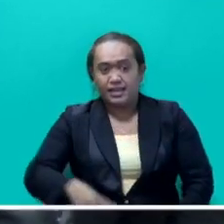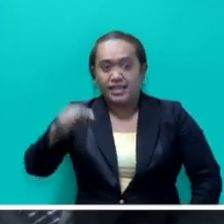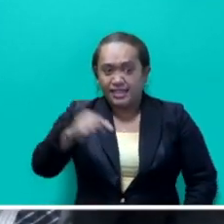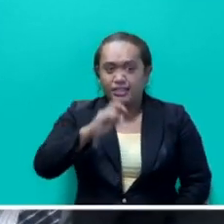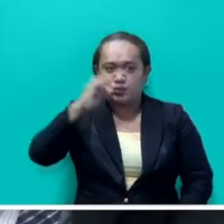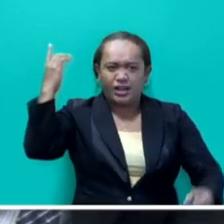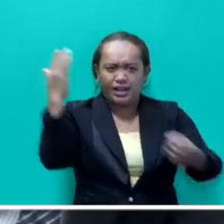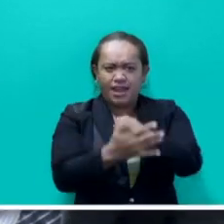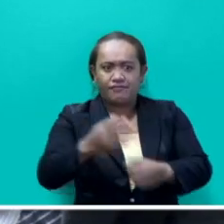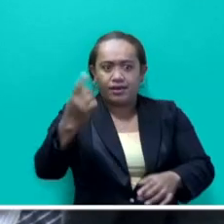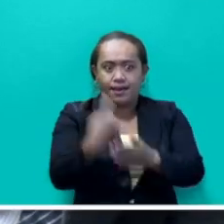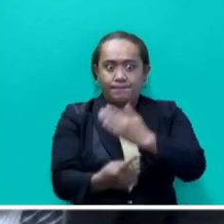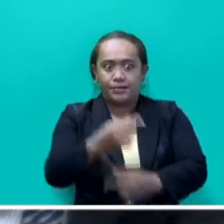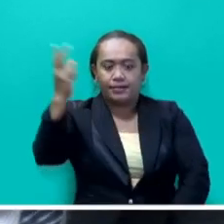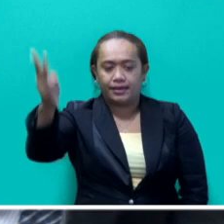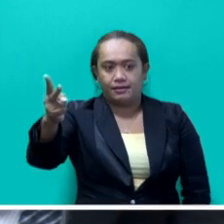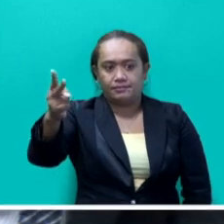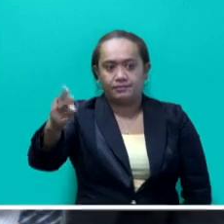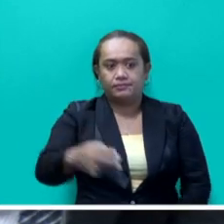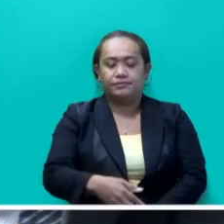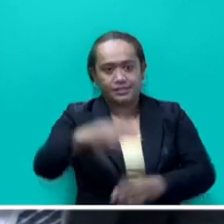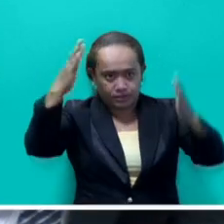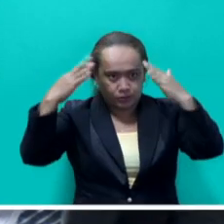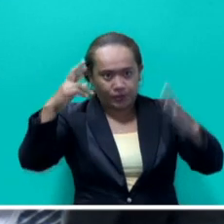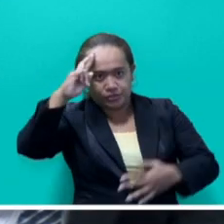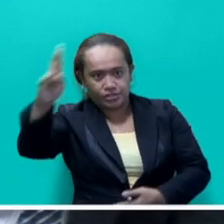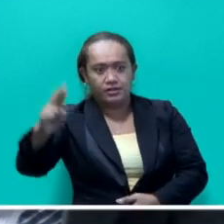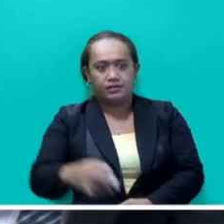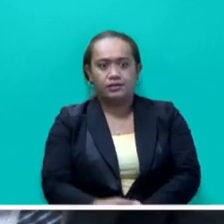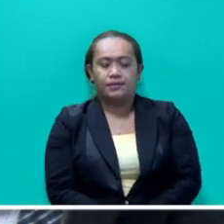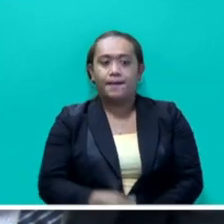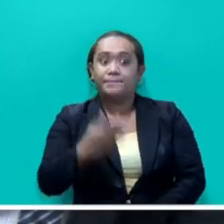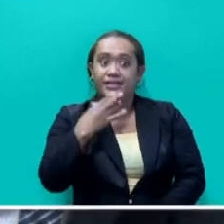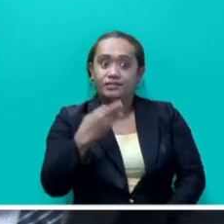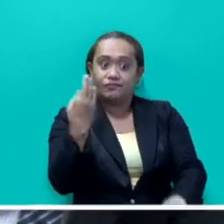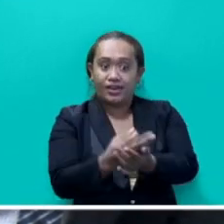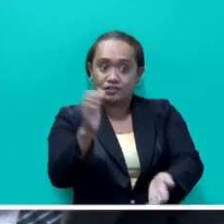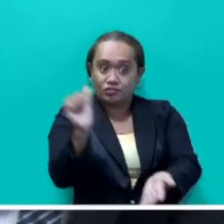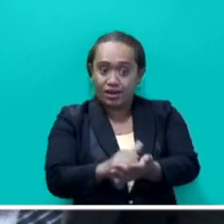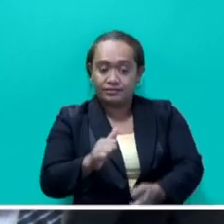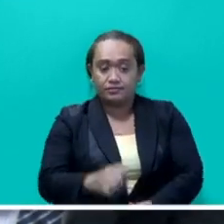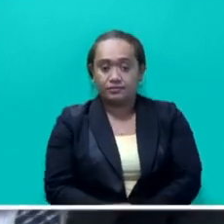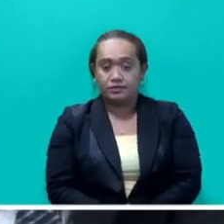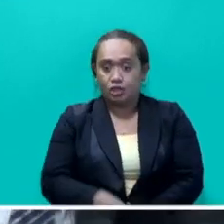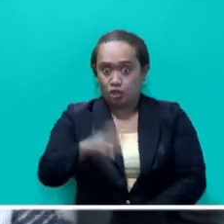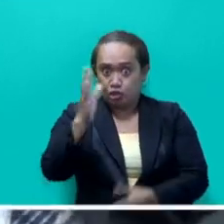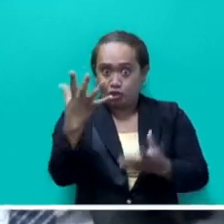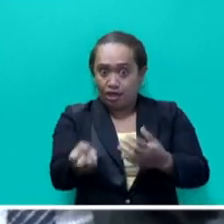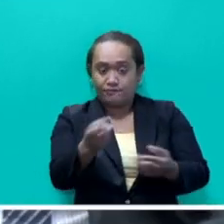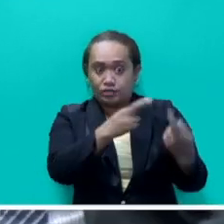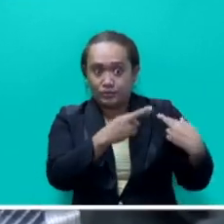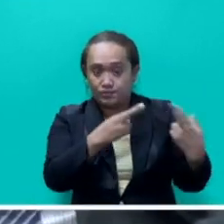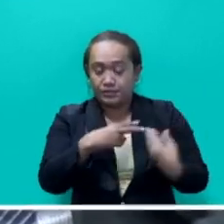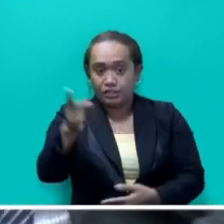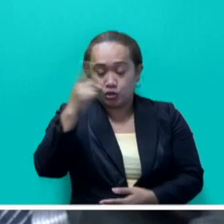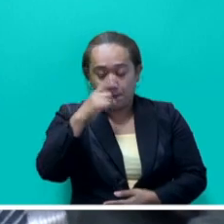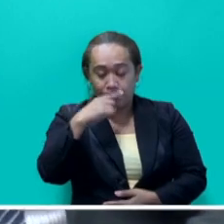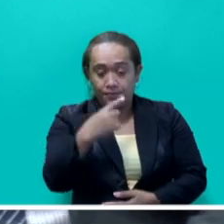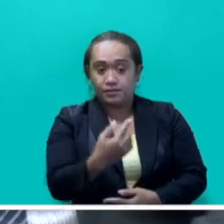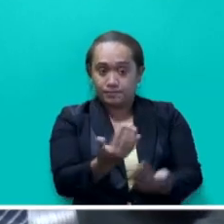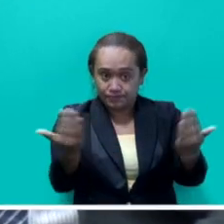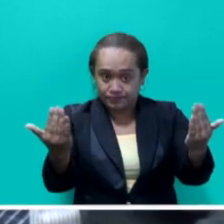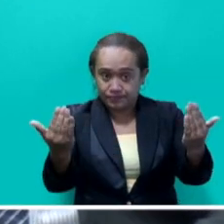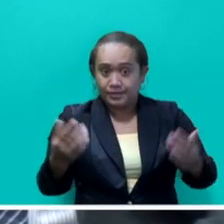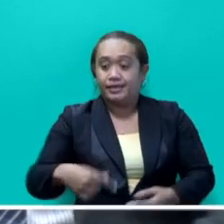again. Mr. Speaker, sir, let's get the facts right. We have a responsibility to our people.